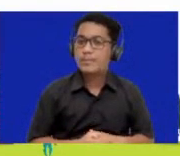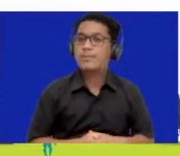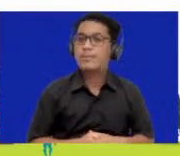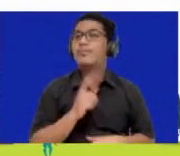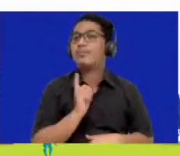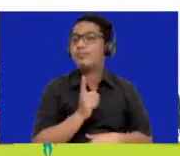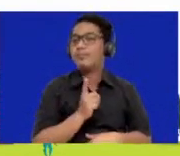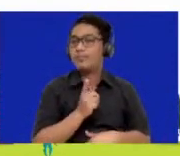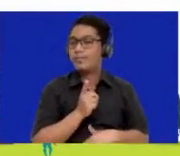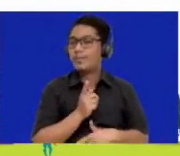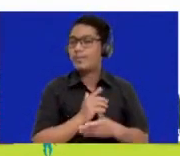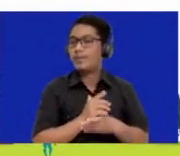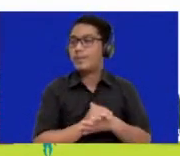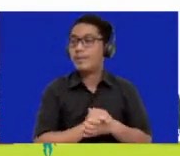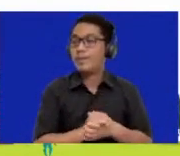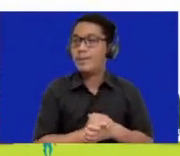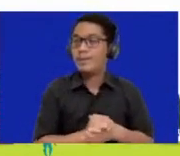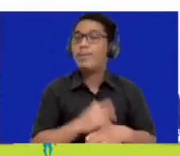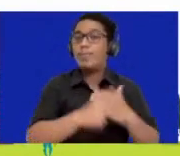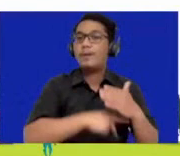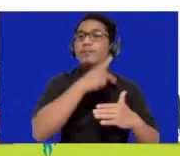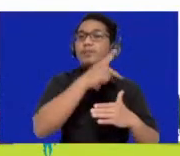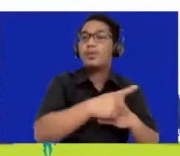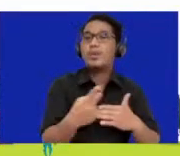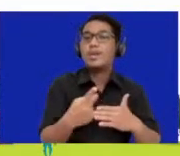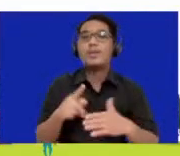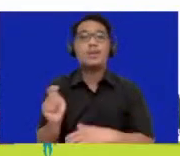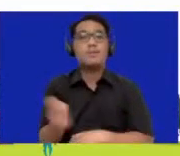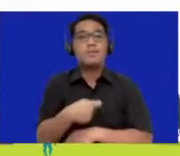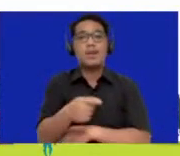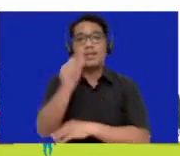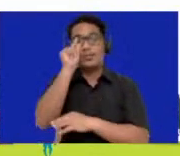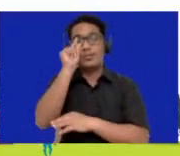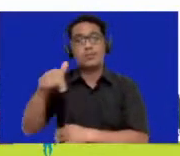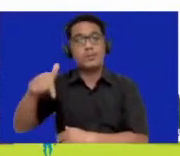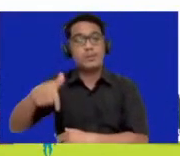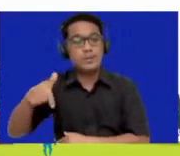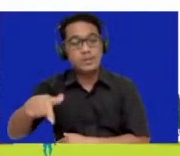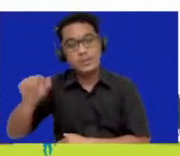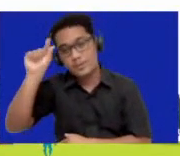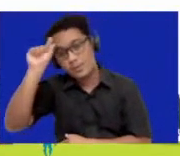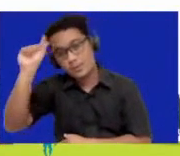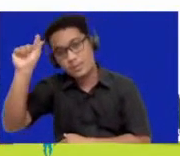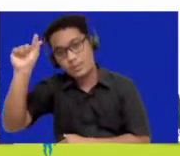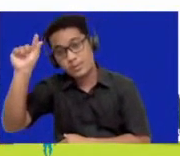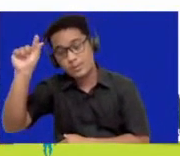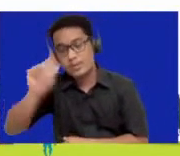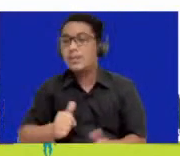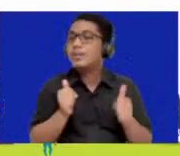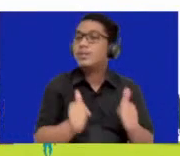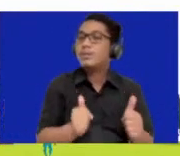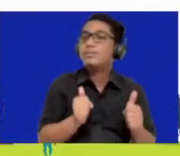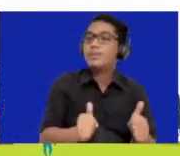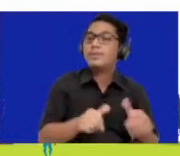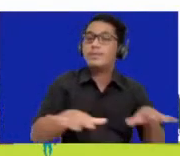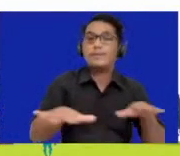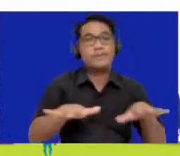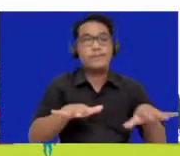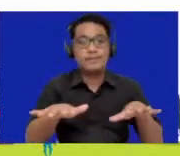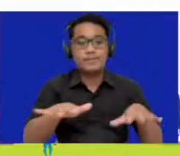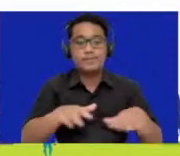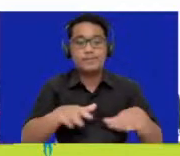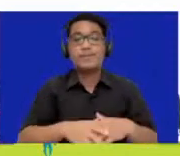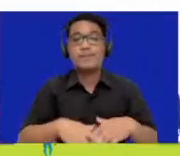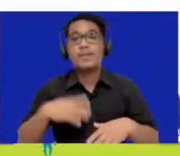front line. So the 76,000 CPP volunteers, they are involved for